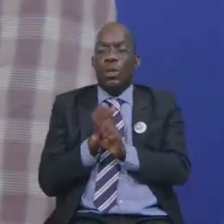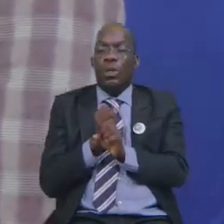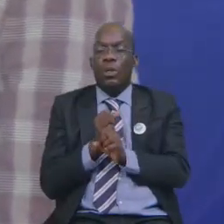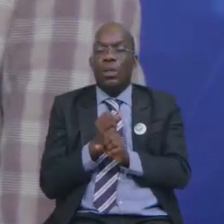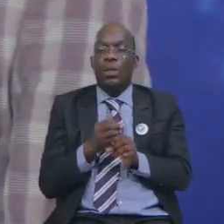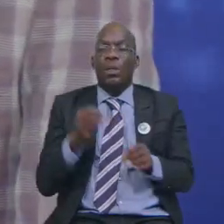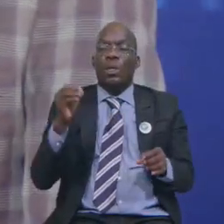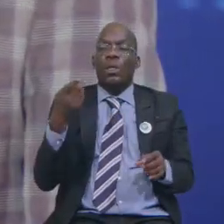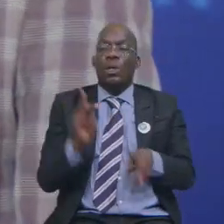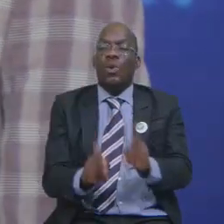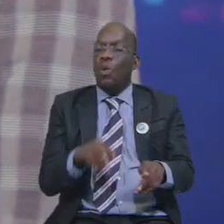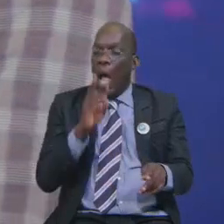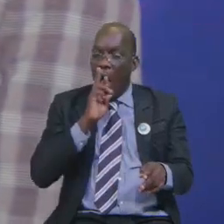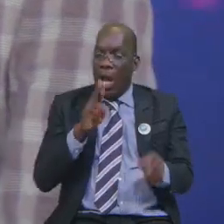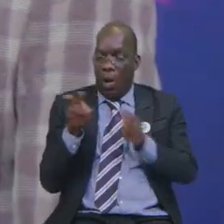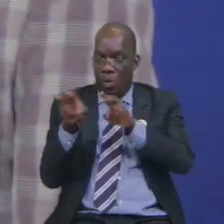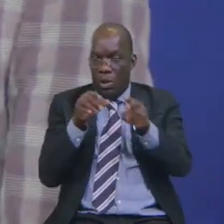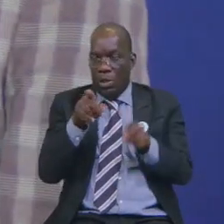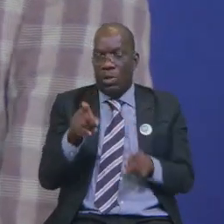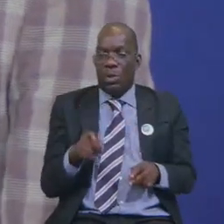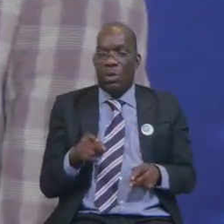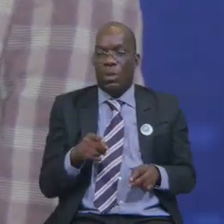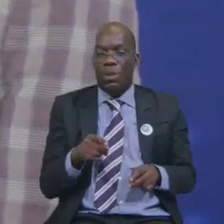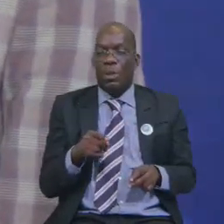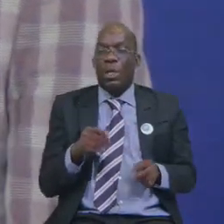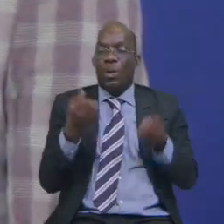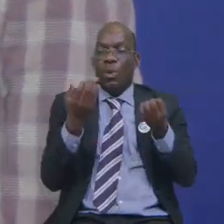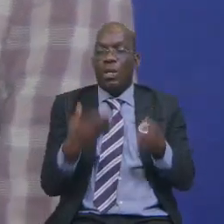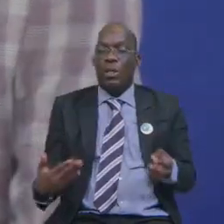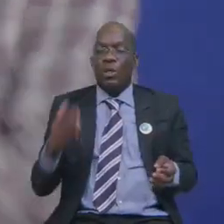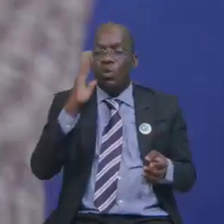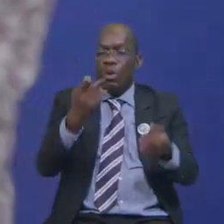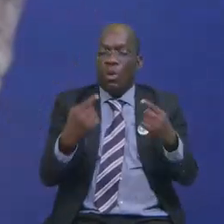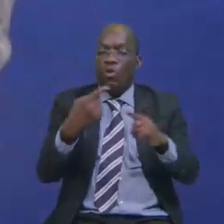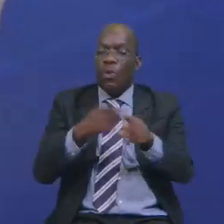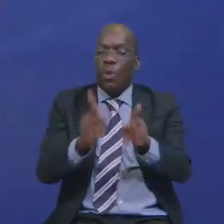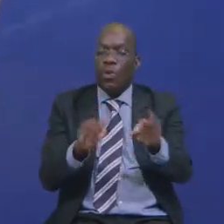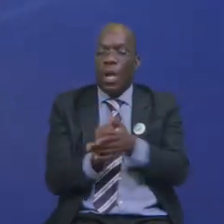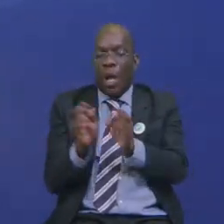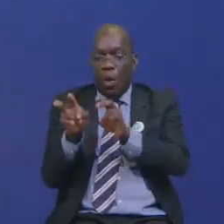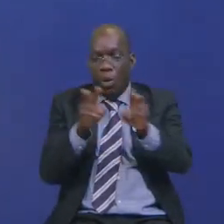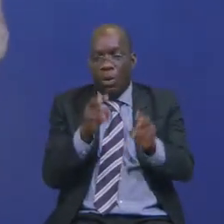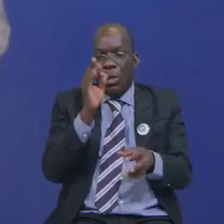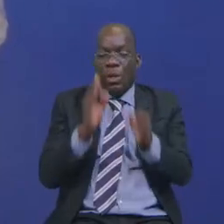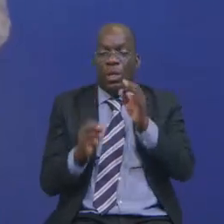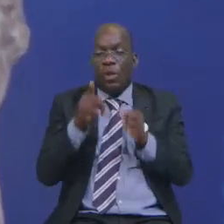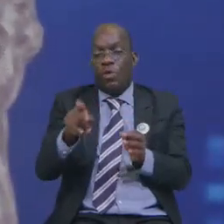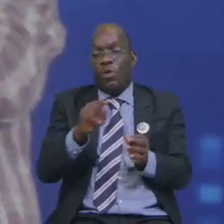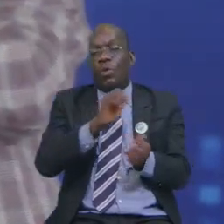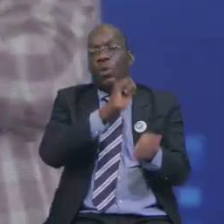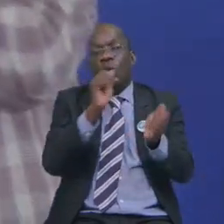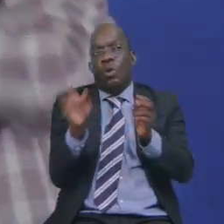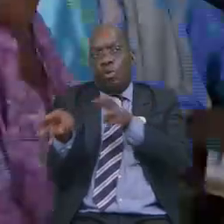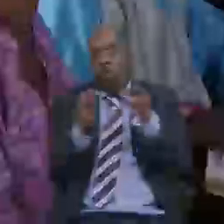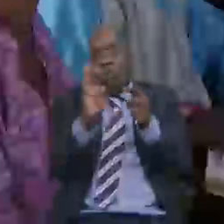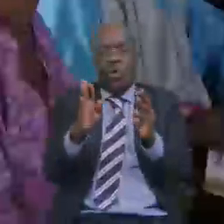the people who are spectators, there'll be a lot of things coming from there, coming from there. If you shift your attention from the